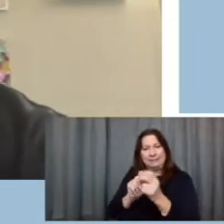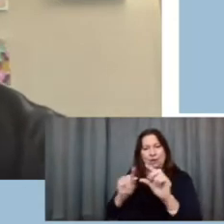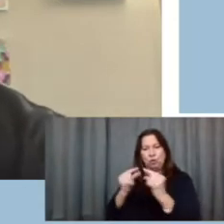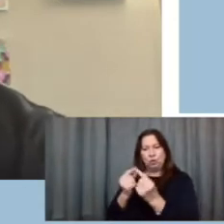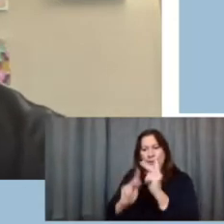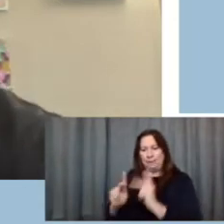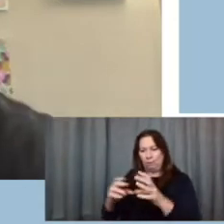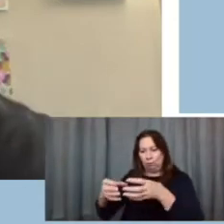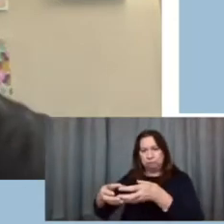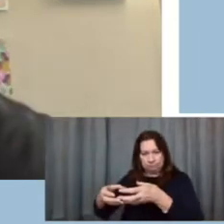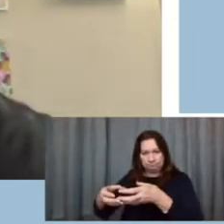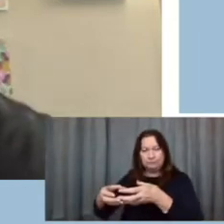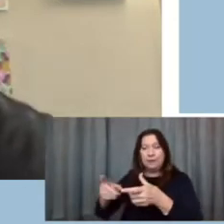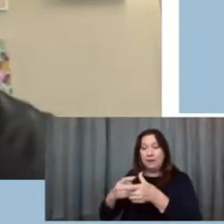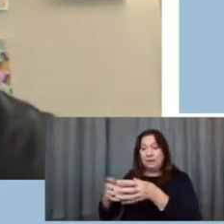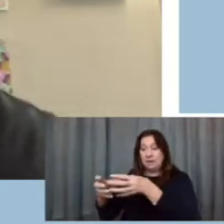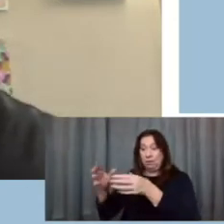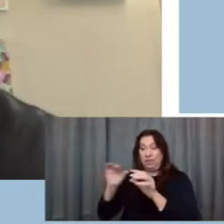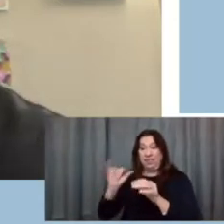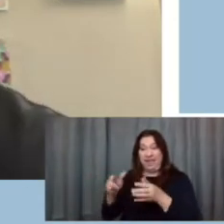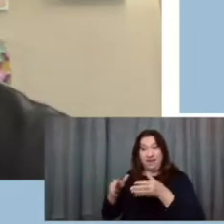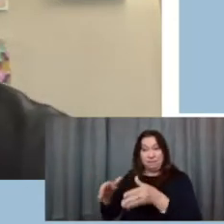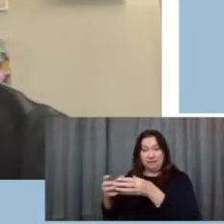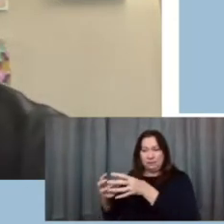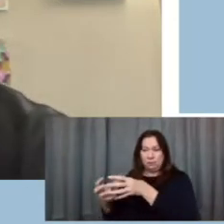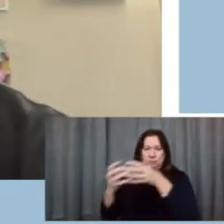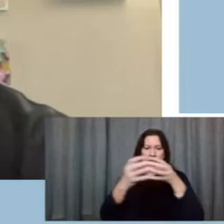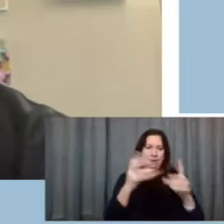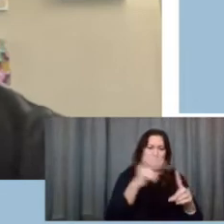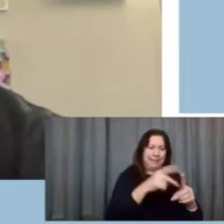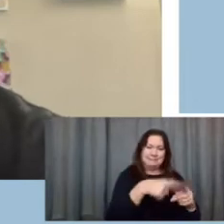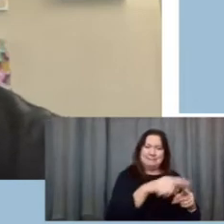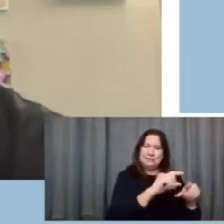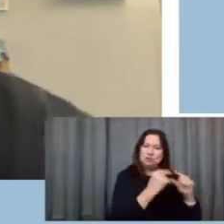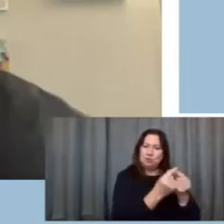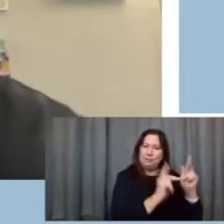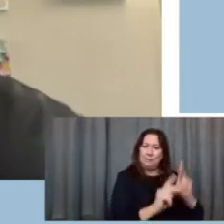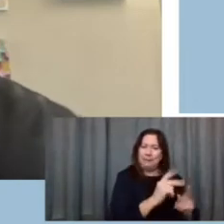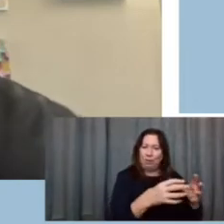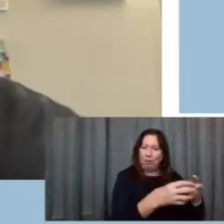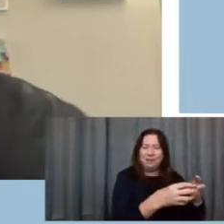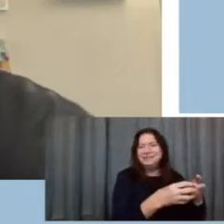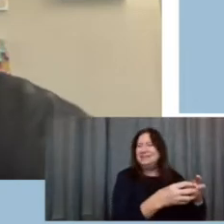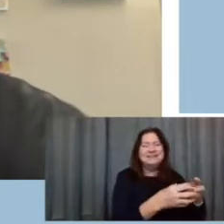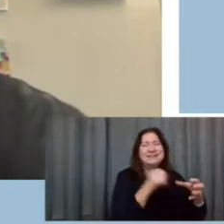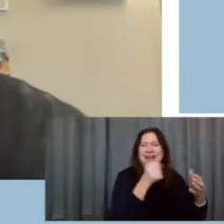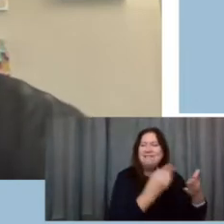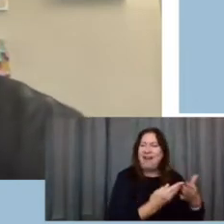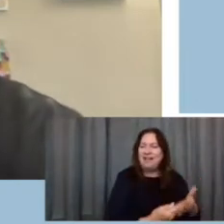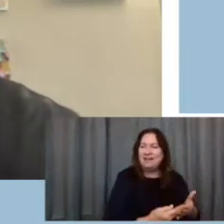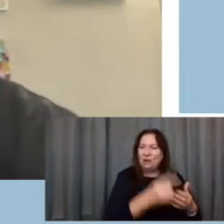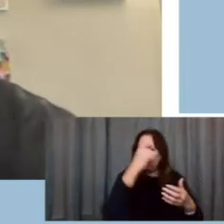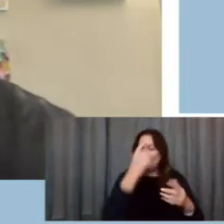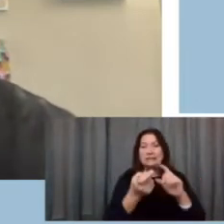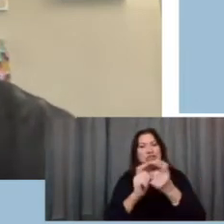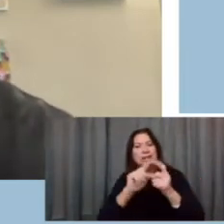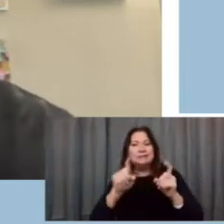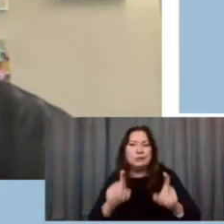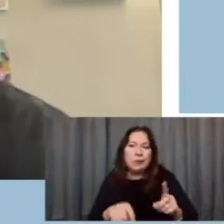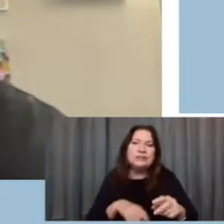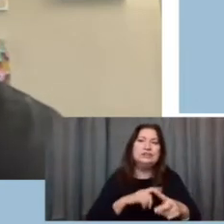that instrument to a different population, that instrument is no longer valid. I think sometimes we get really worried about changing questions